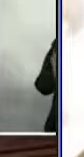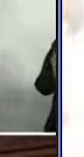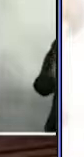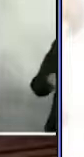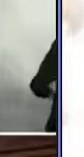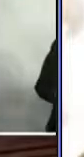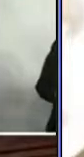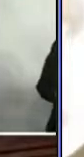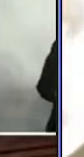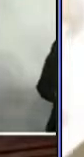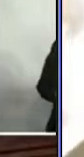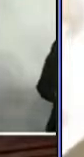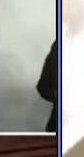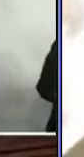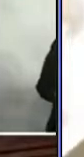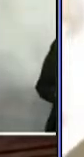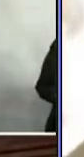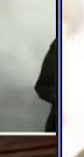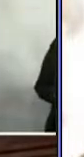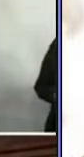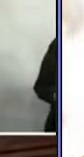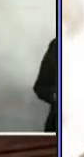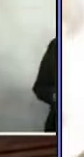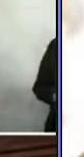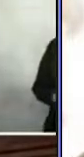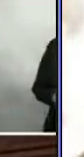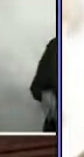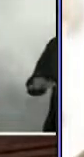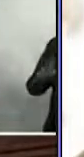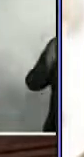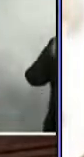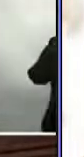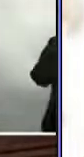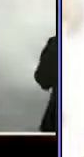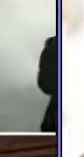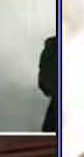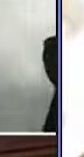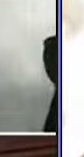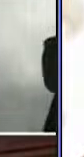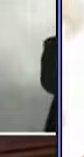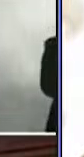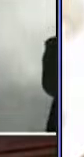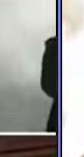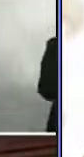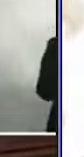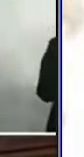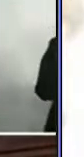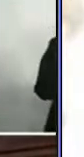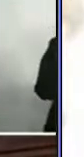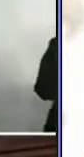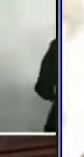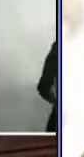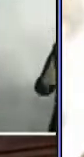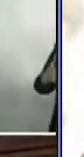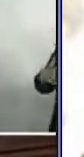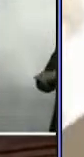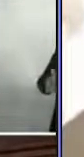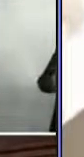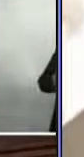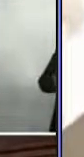Honorable Speaker, we must appreciate the contributions of all colleagues to this debate, but I am honor-bound to point out,